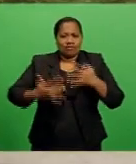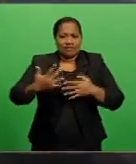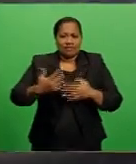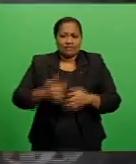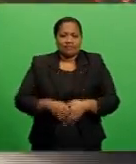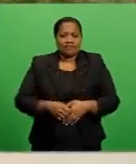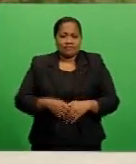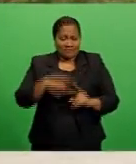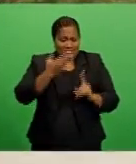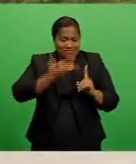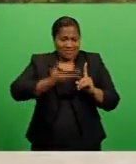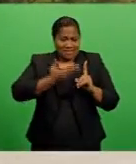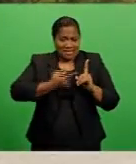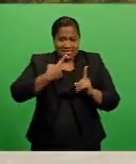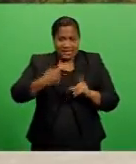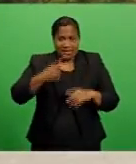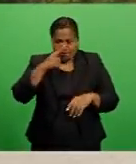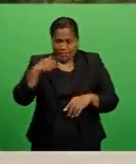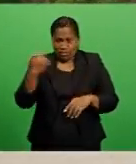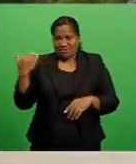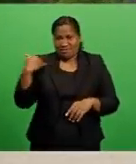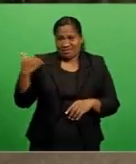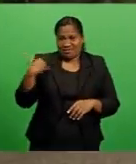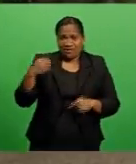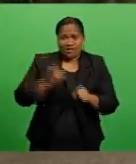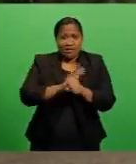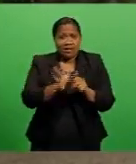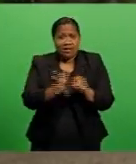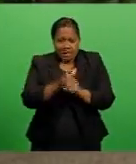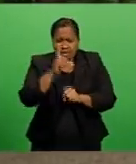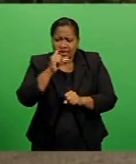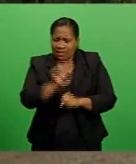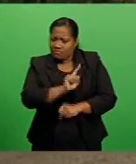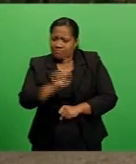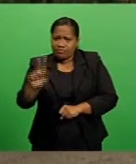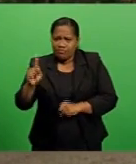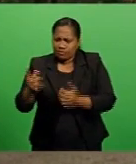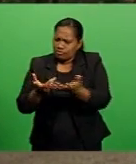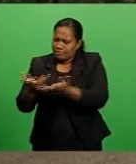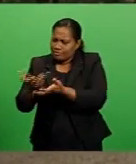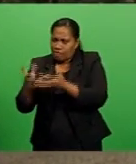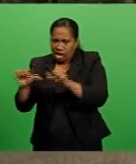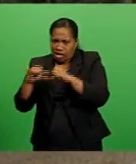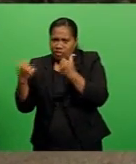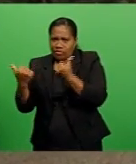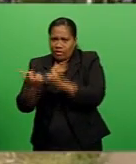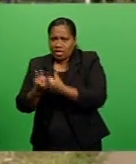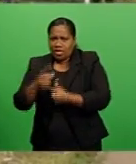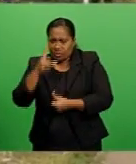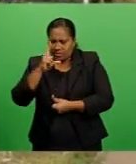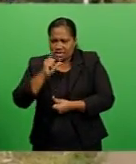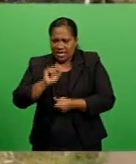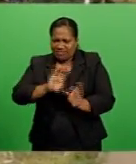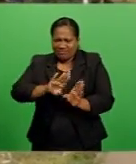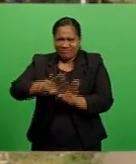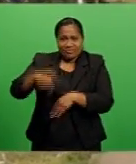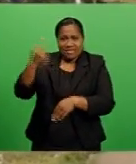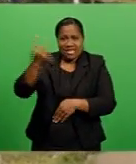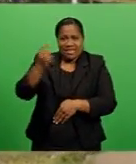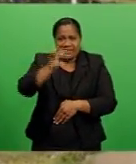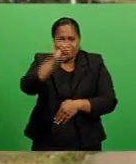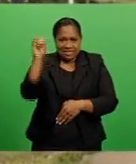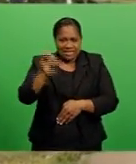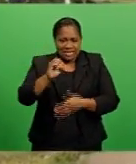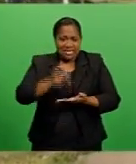by COVID-19 can make payment arrangements with the council to avoid the 11% interest and legal costs. Nair says